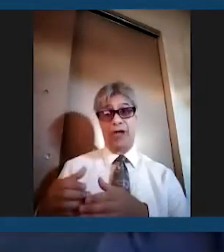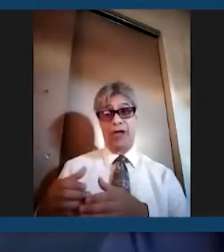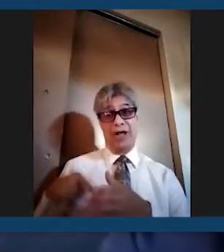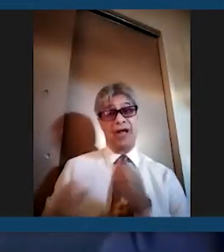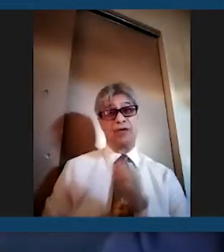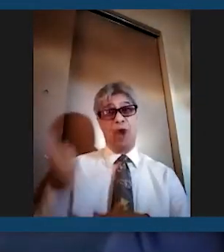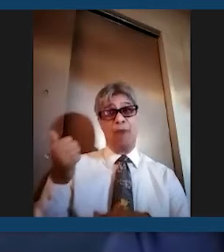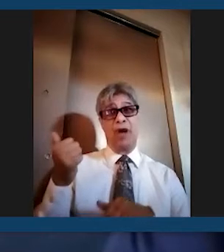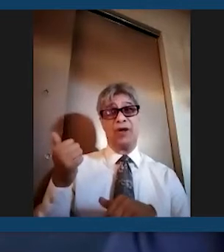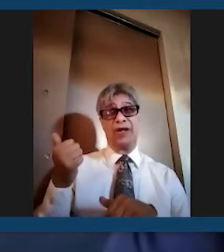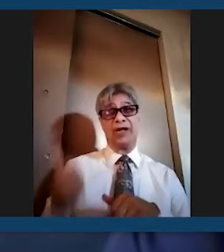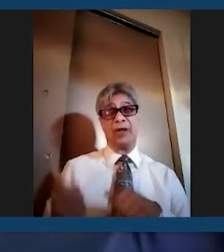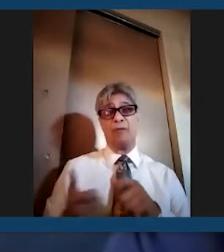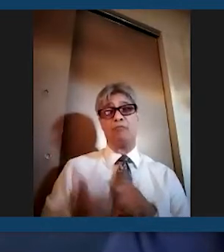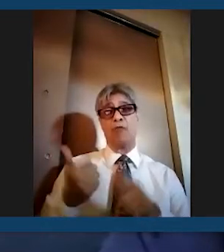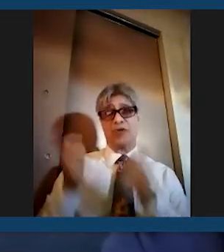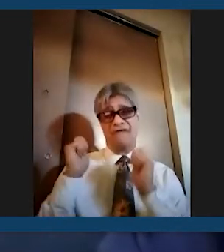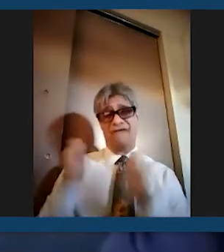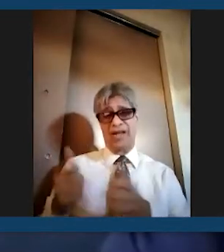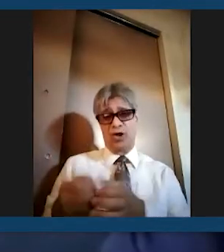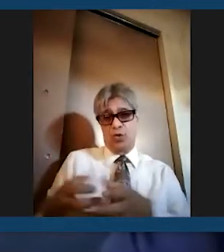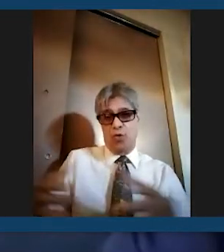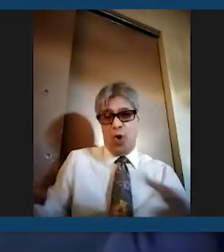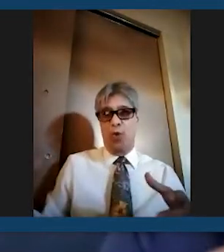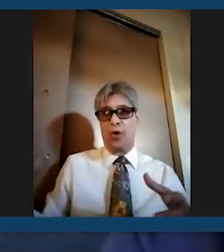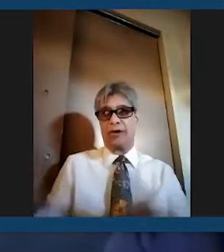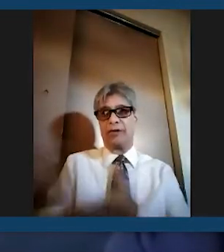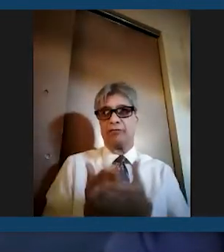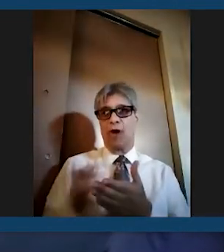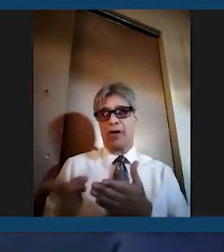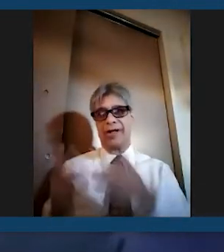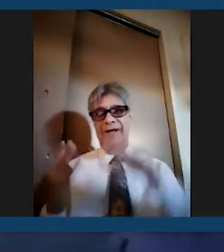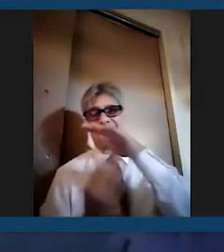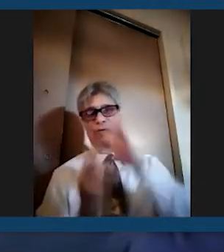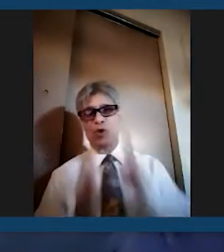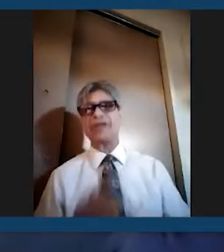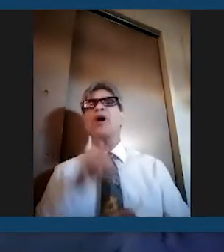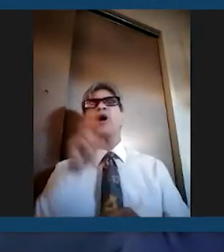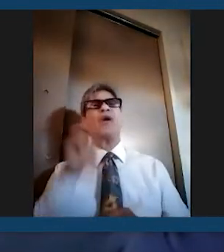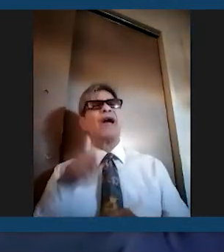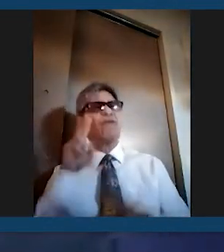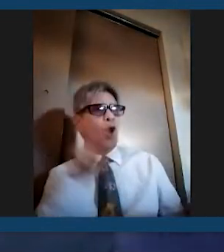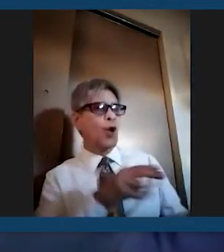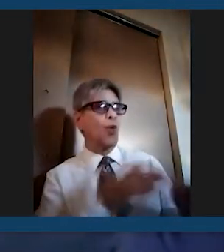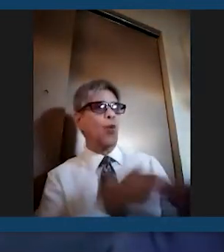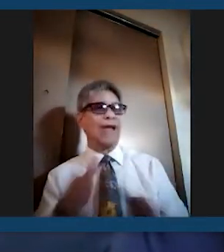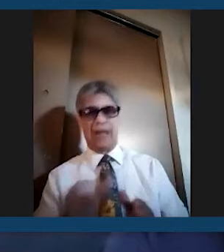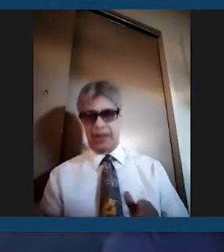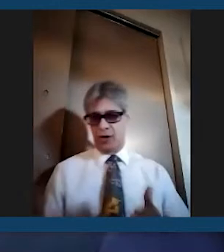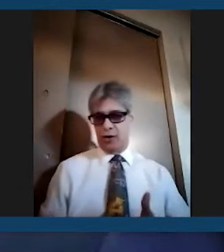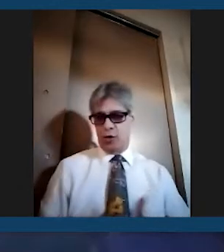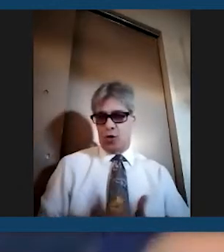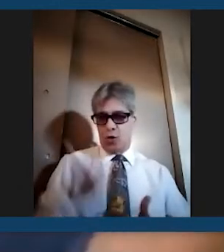primarily the fastest growing segment is new immigrants, we really have to look at ways where like this newer, younger generation,